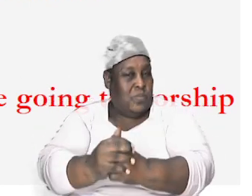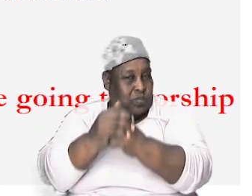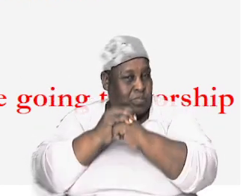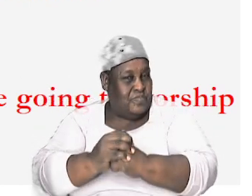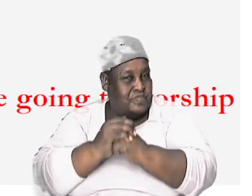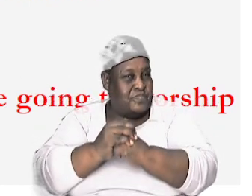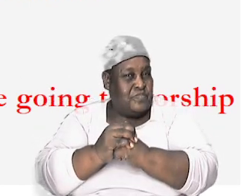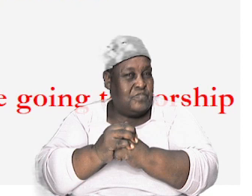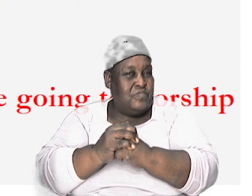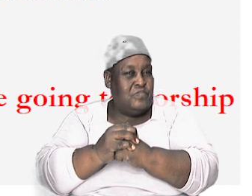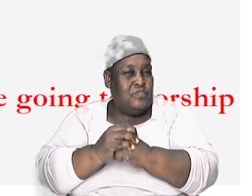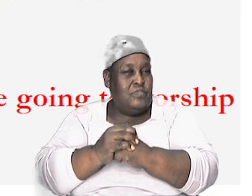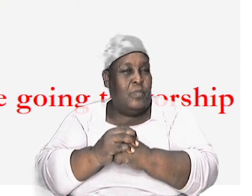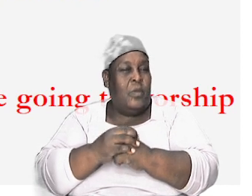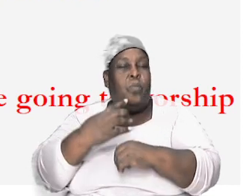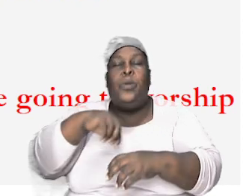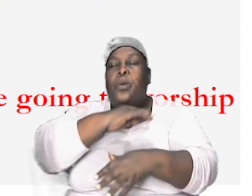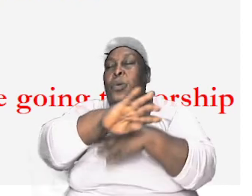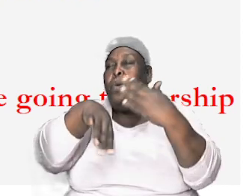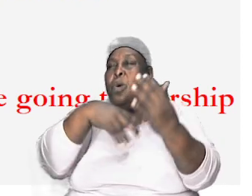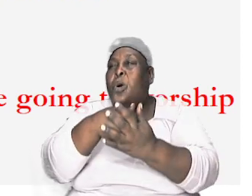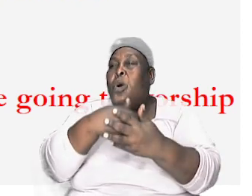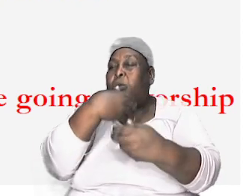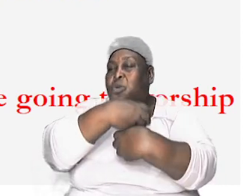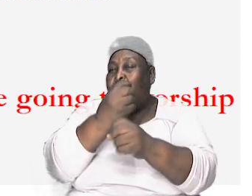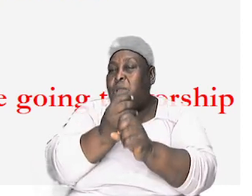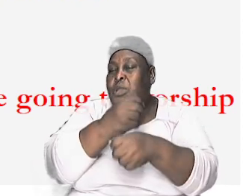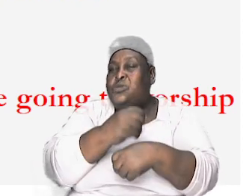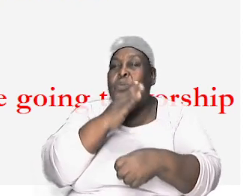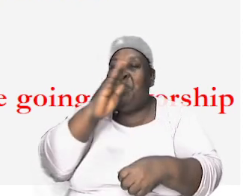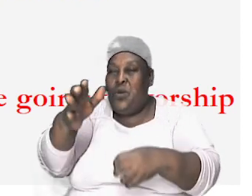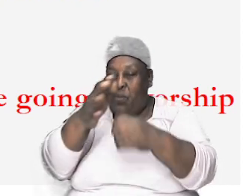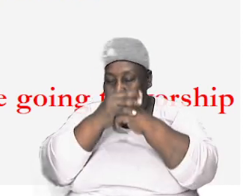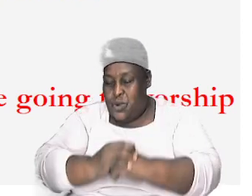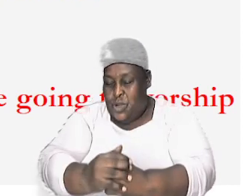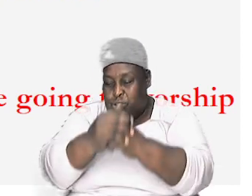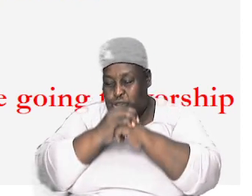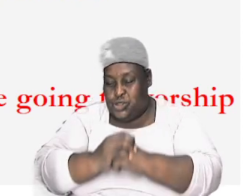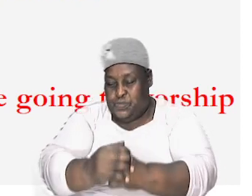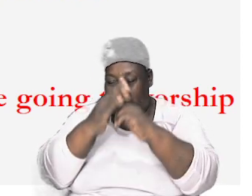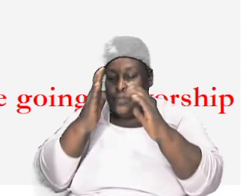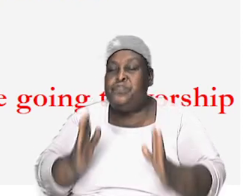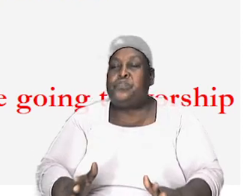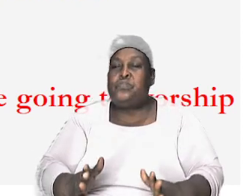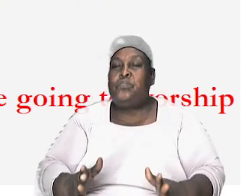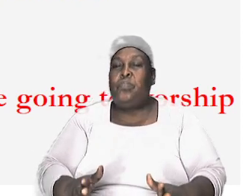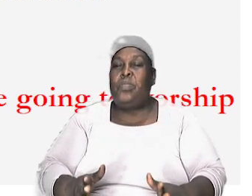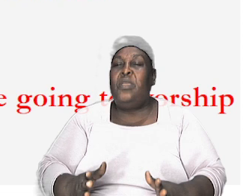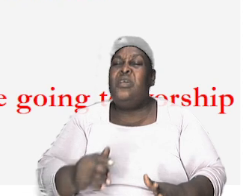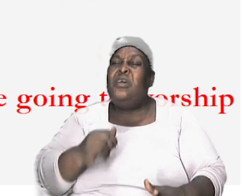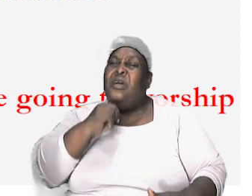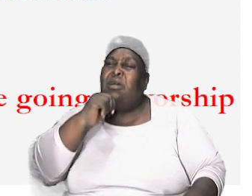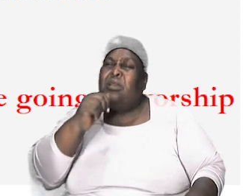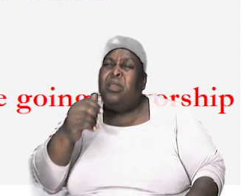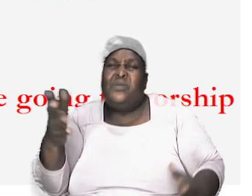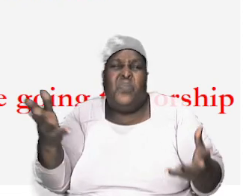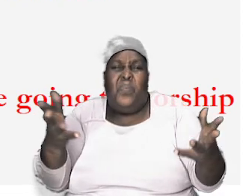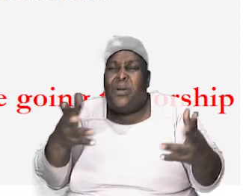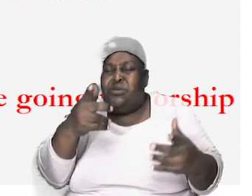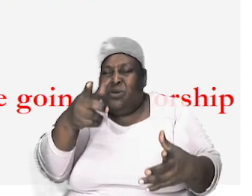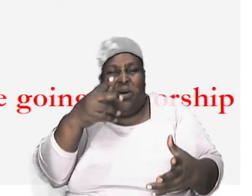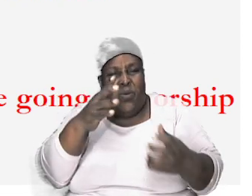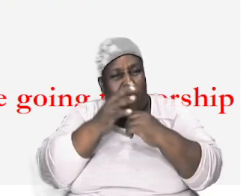are all created to be worshippers. So it's not a case that if you're going to worship, it is who you're going to worship or whom you're going to